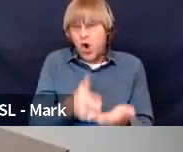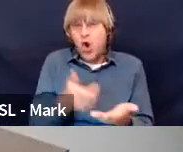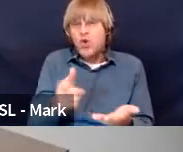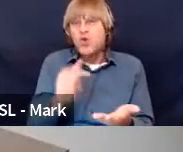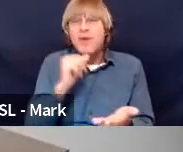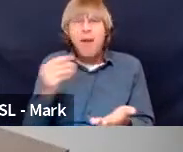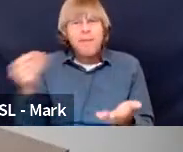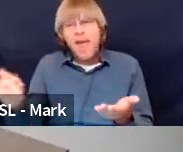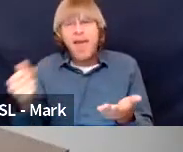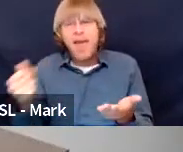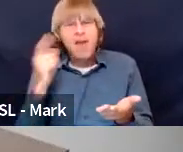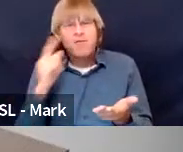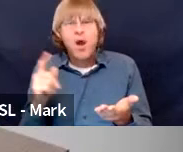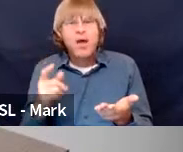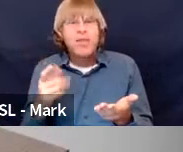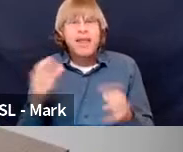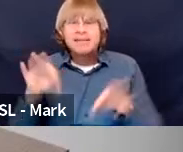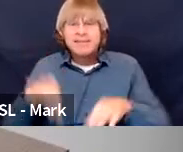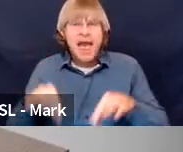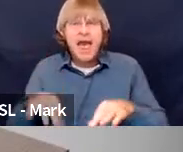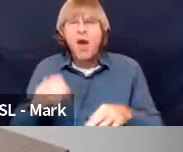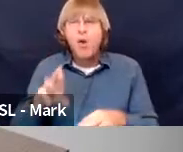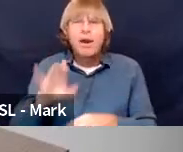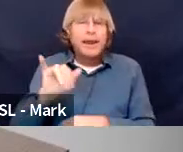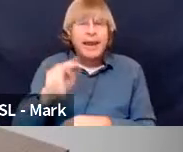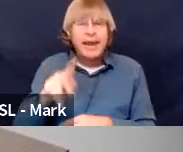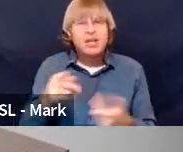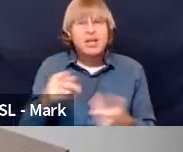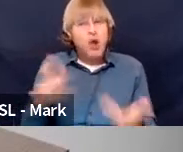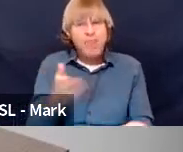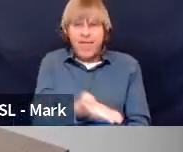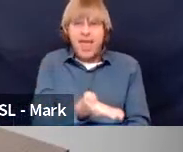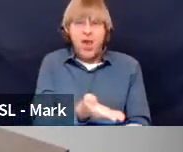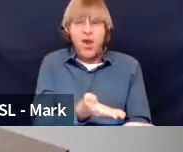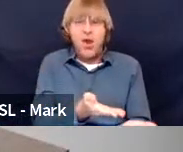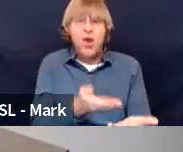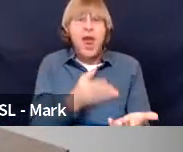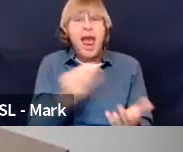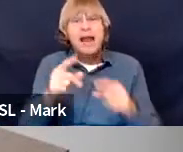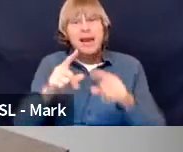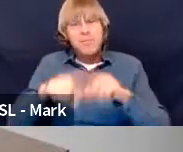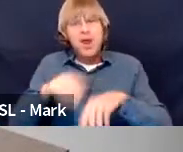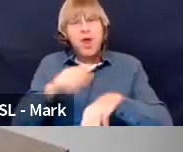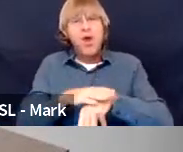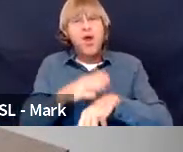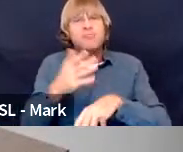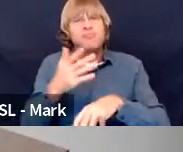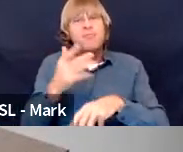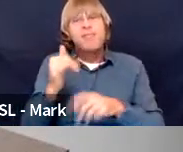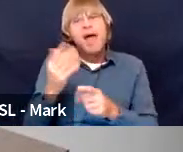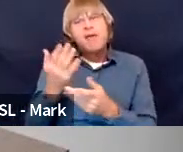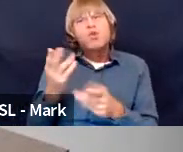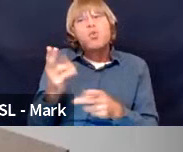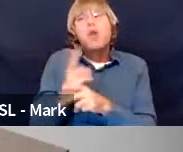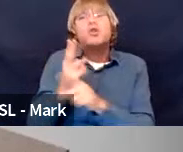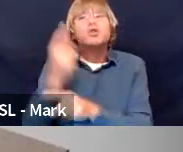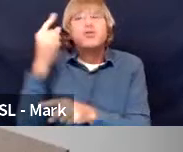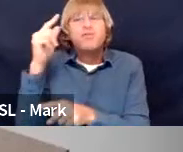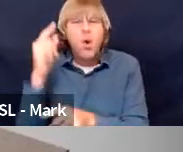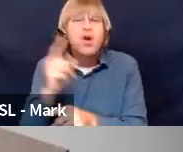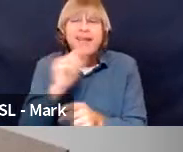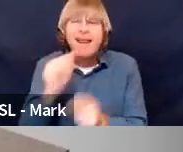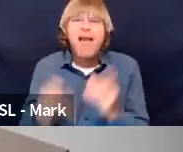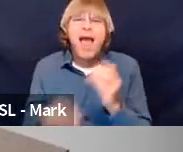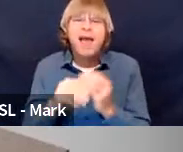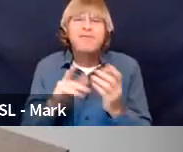not paying for the dye or the ink. It's there. And it, depending upon the nature of the piece, it can really add